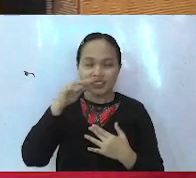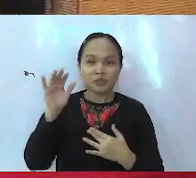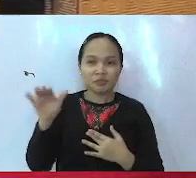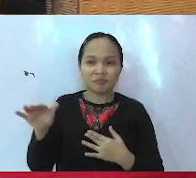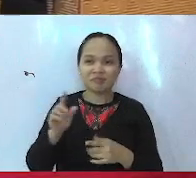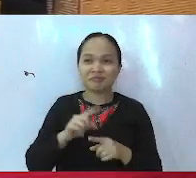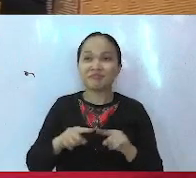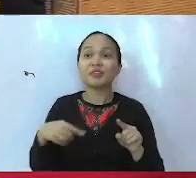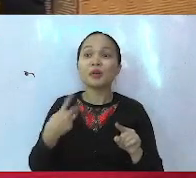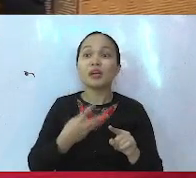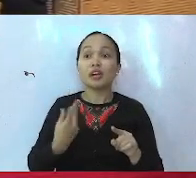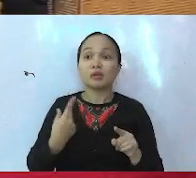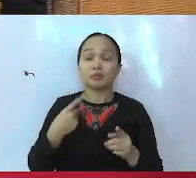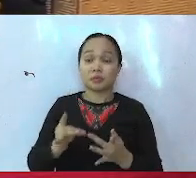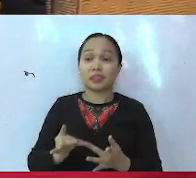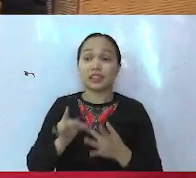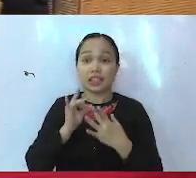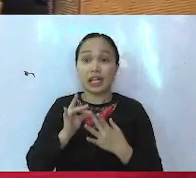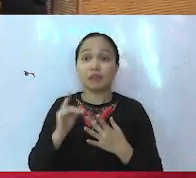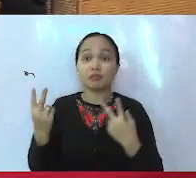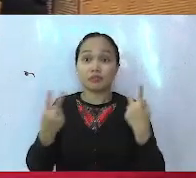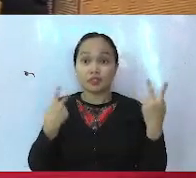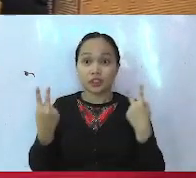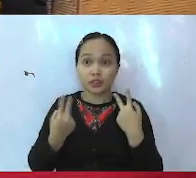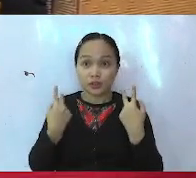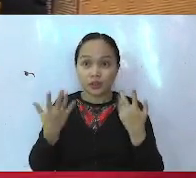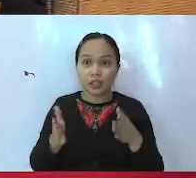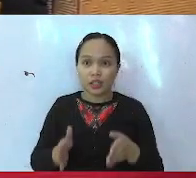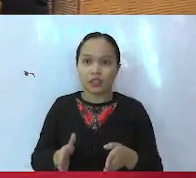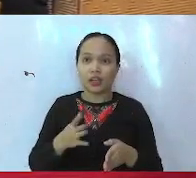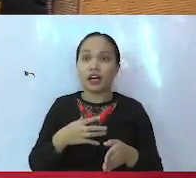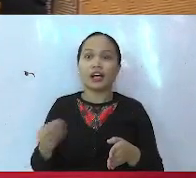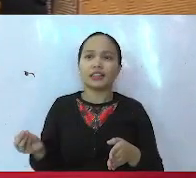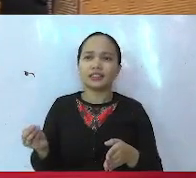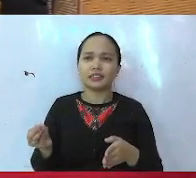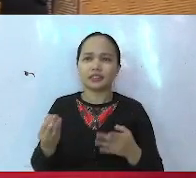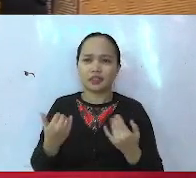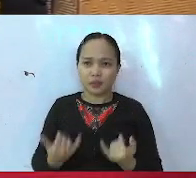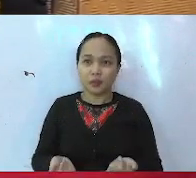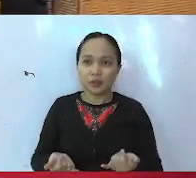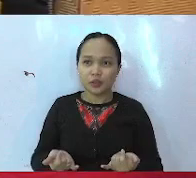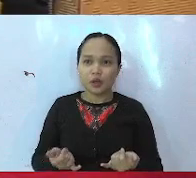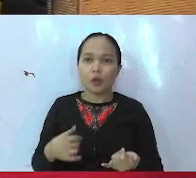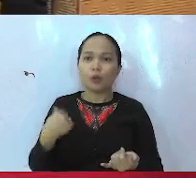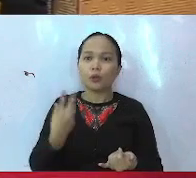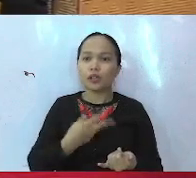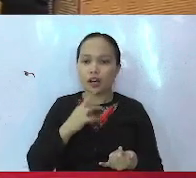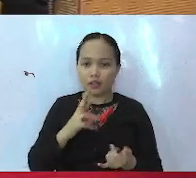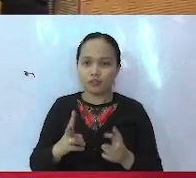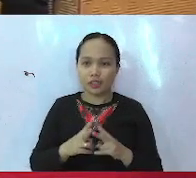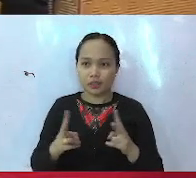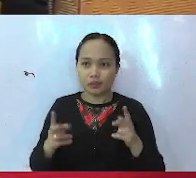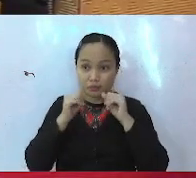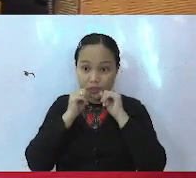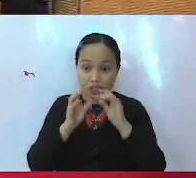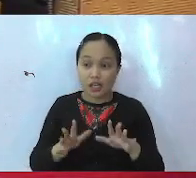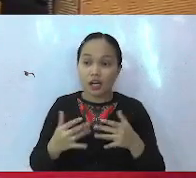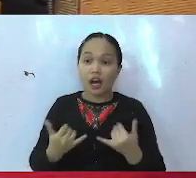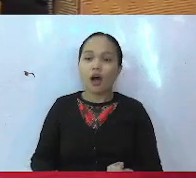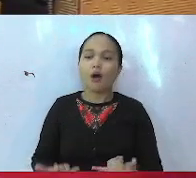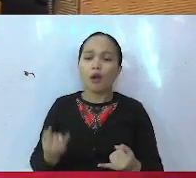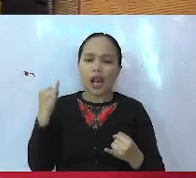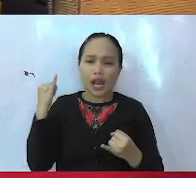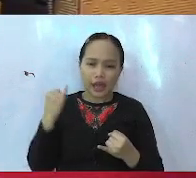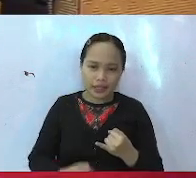We have a special guest tonight. And of course, I We are so blessed that this is the last on